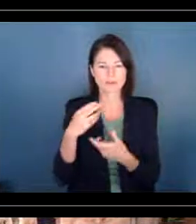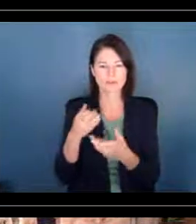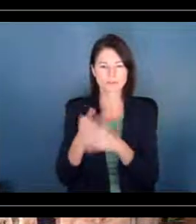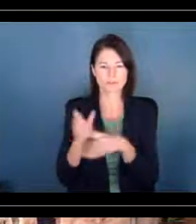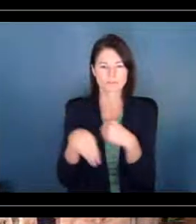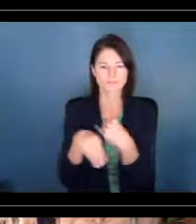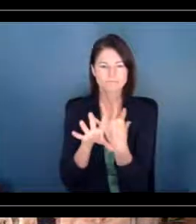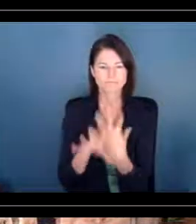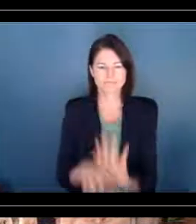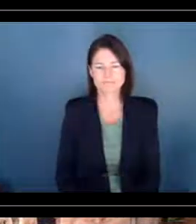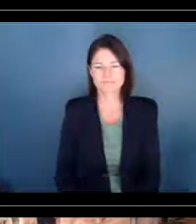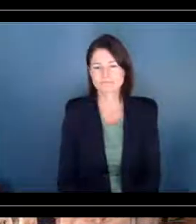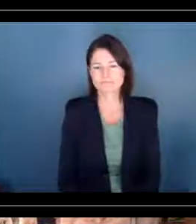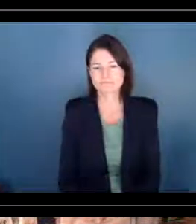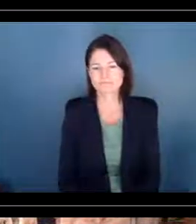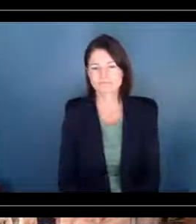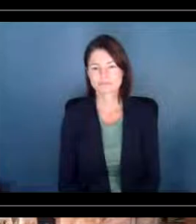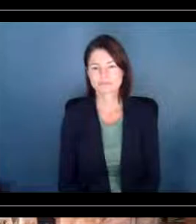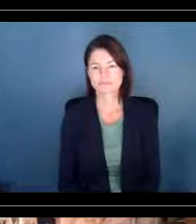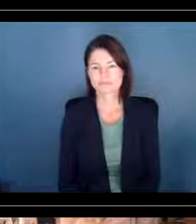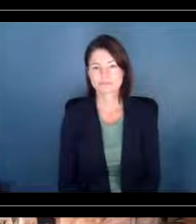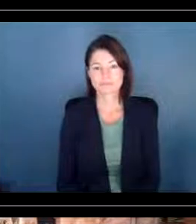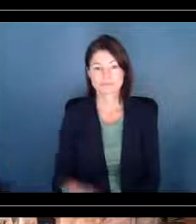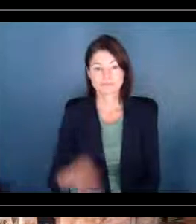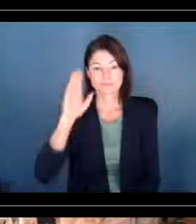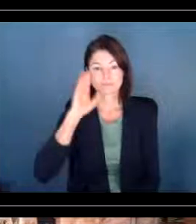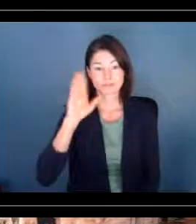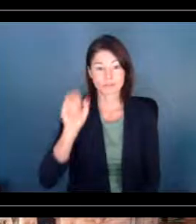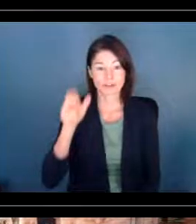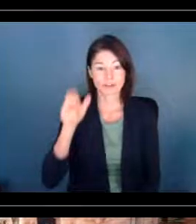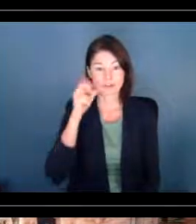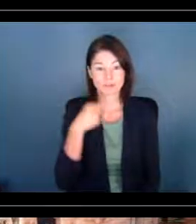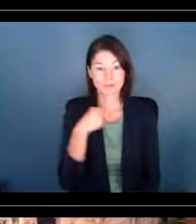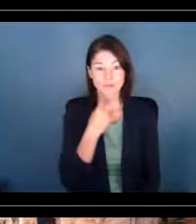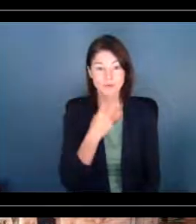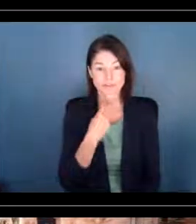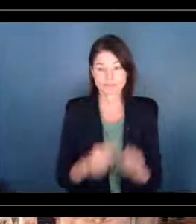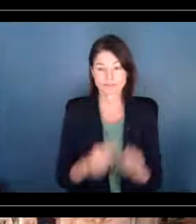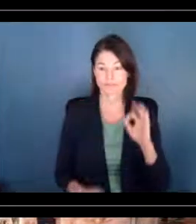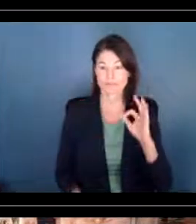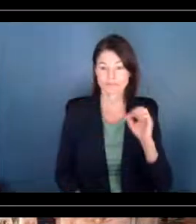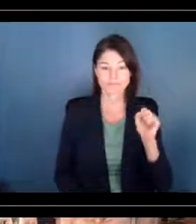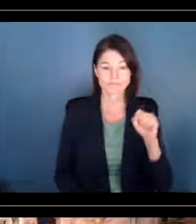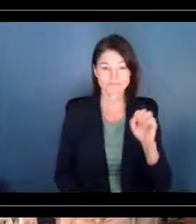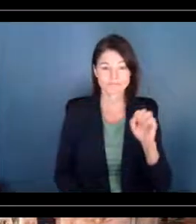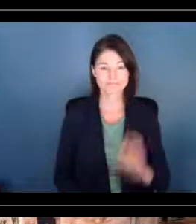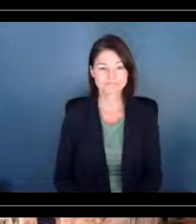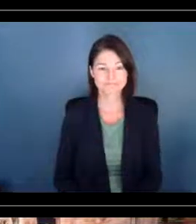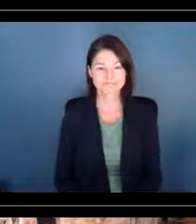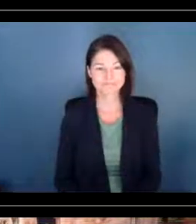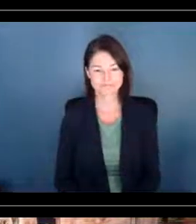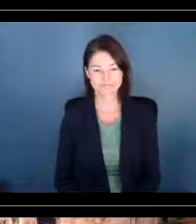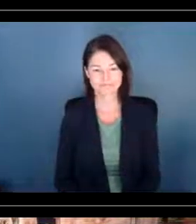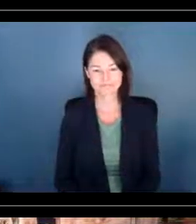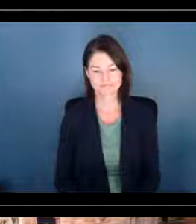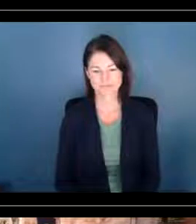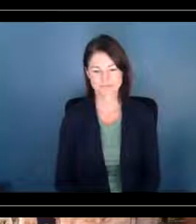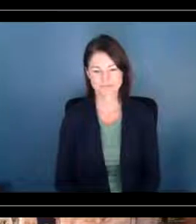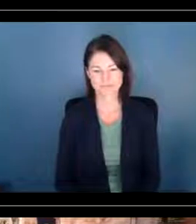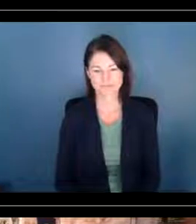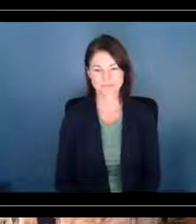Hello, can you hear me? Yes. Okay. Yeah, sorry, I was